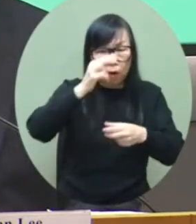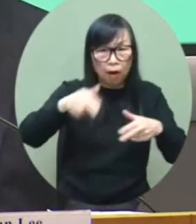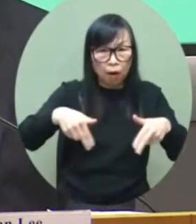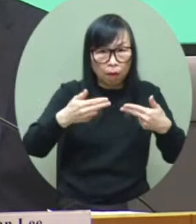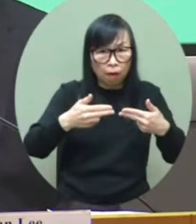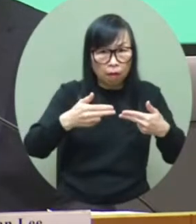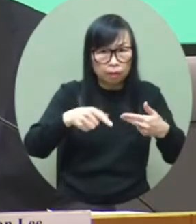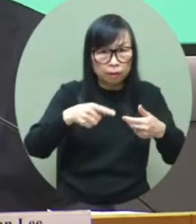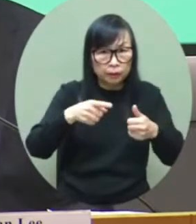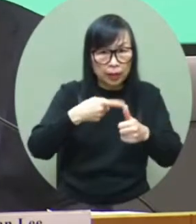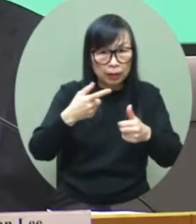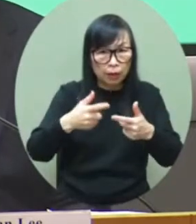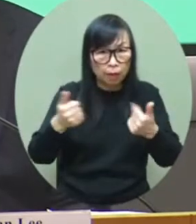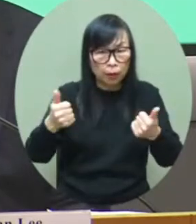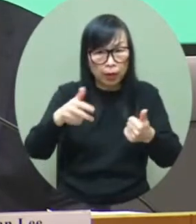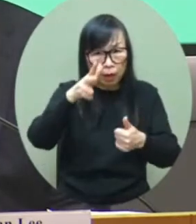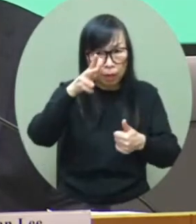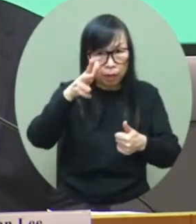Lok Ma Chau